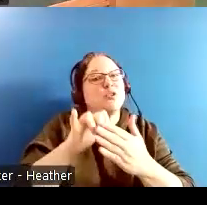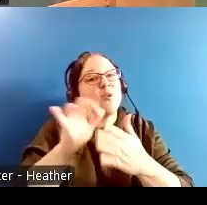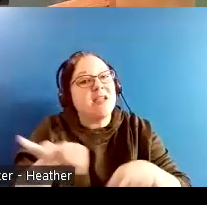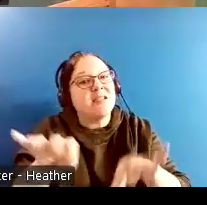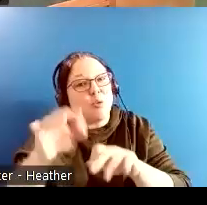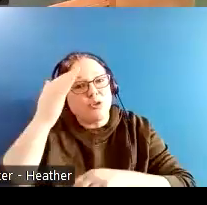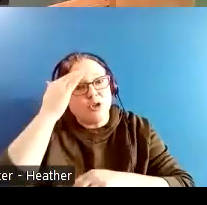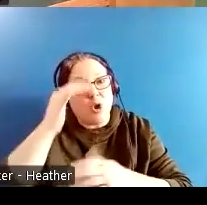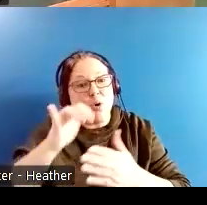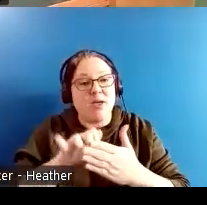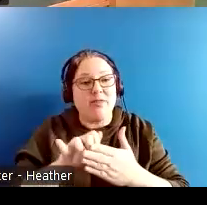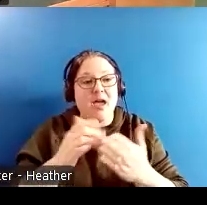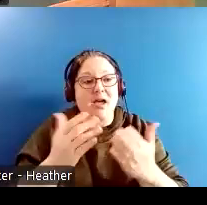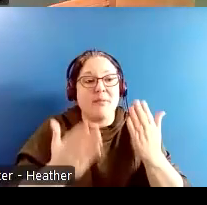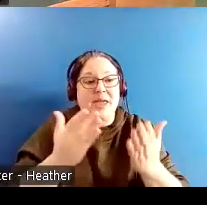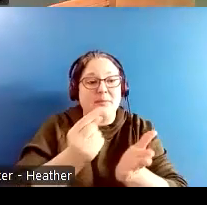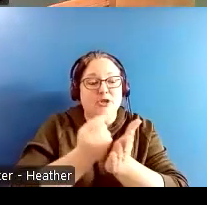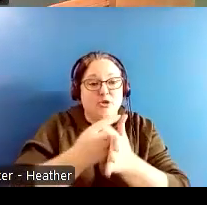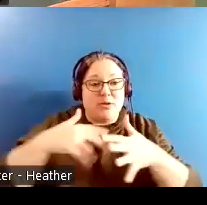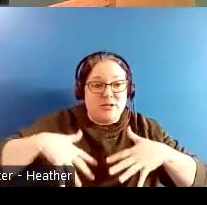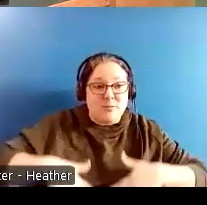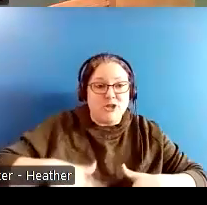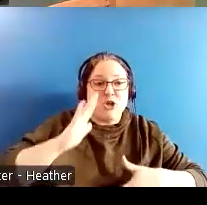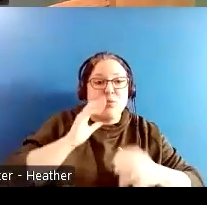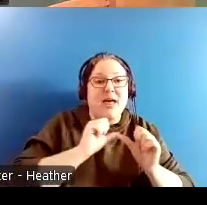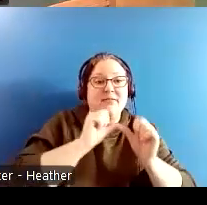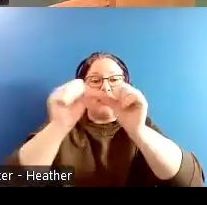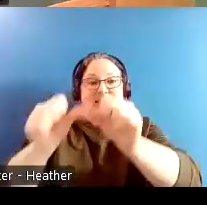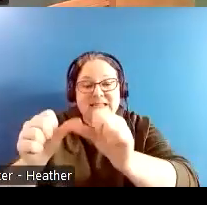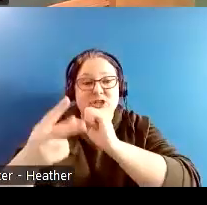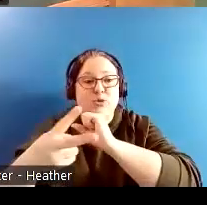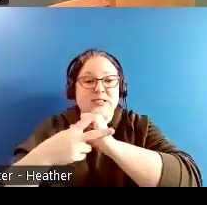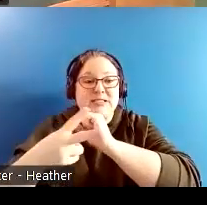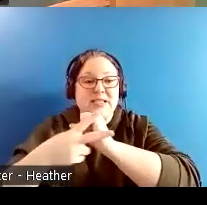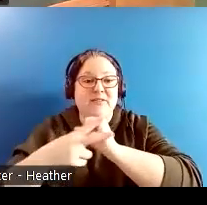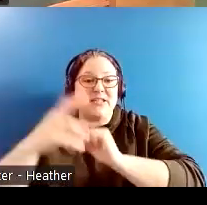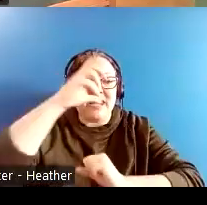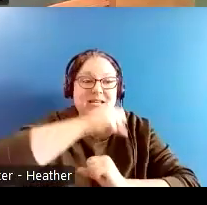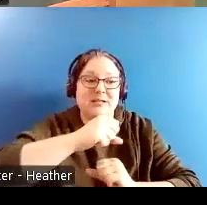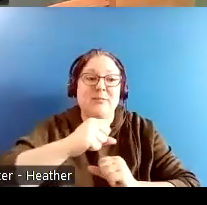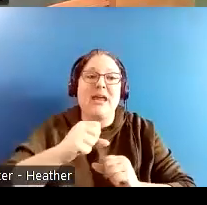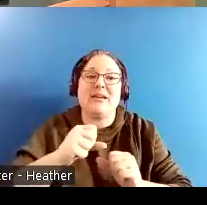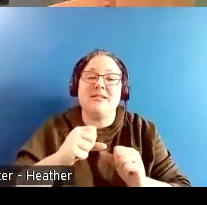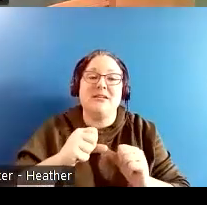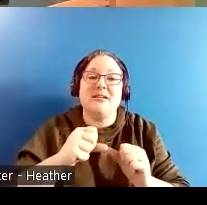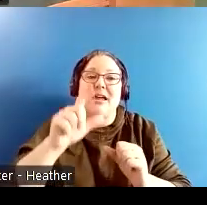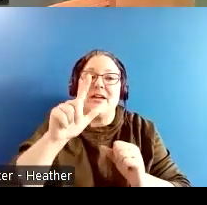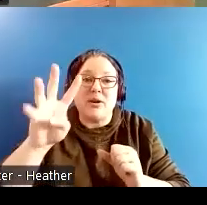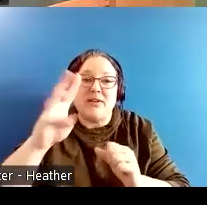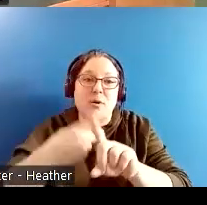treat depression and you might have continued savings, and it's kind of conservative to estimate just on 12-month alone.